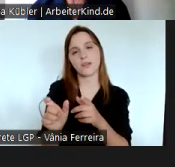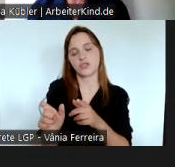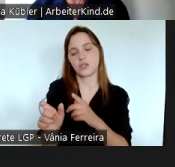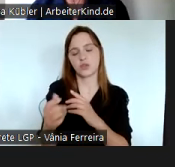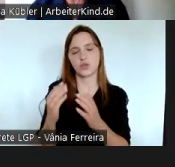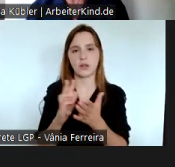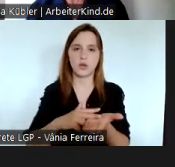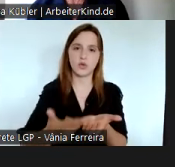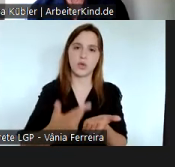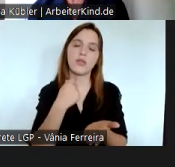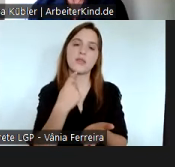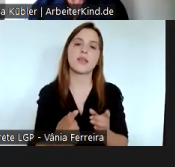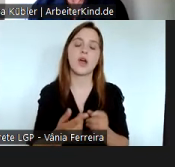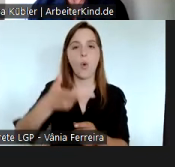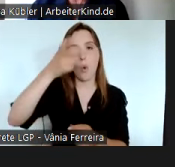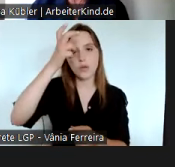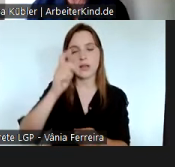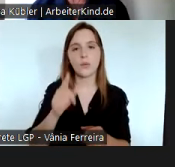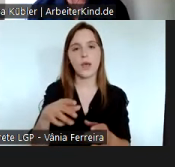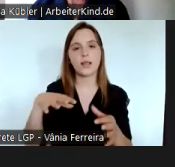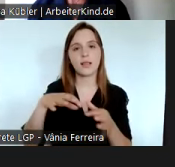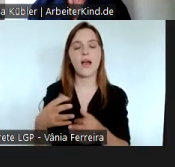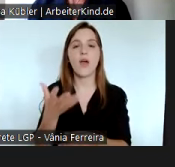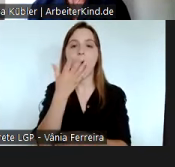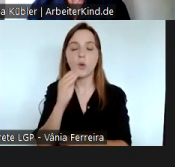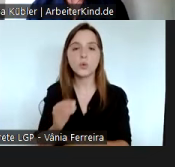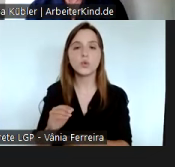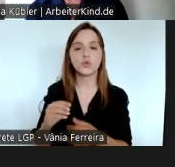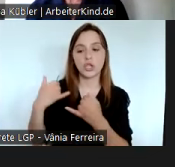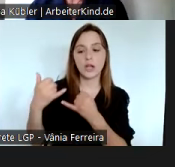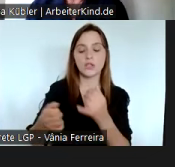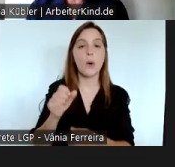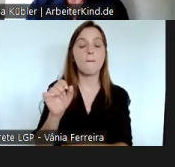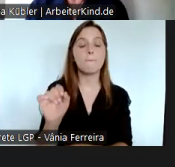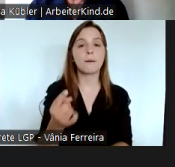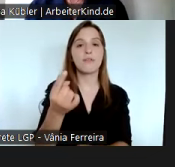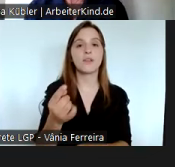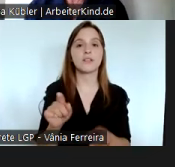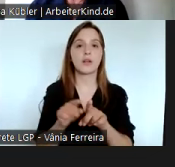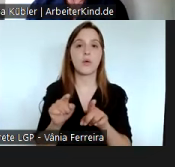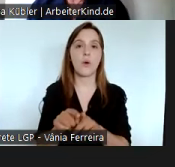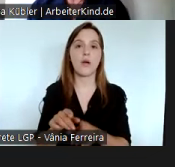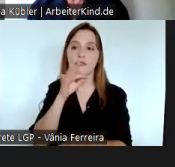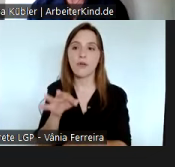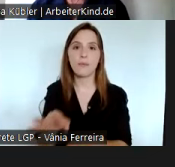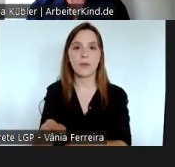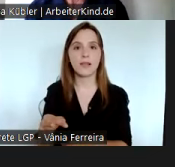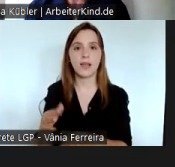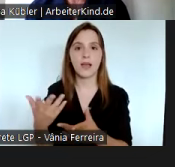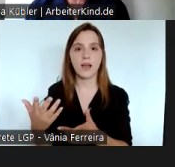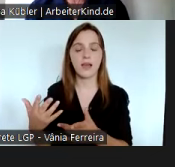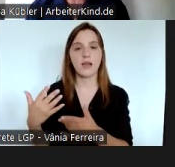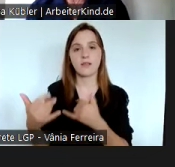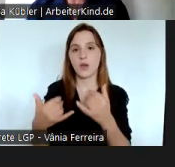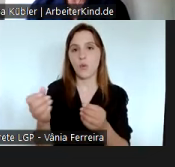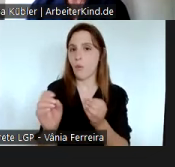broader concept of first generation students, of people whose families do not have an academic tradition and who are